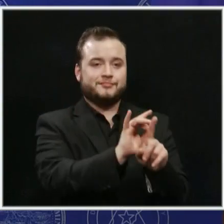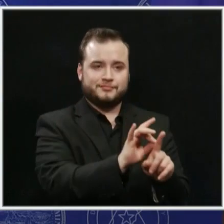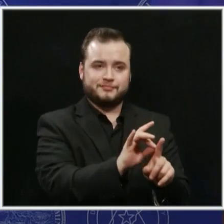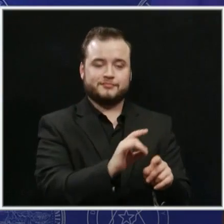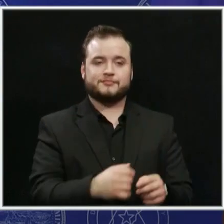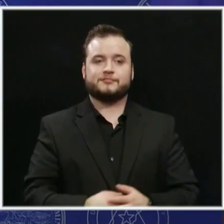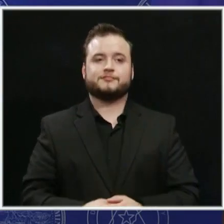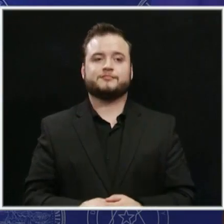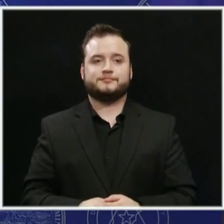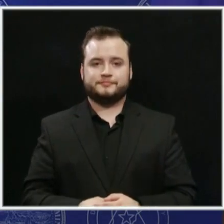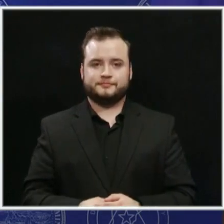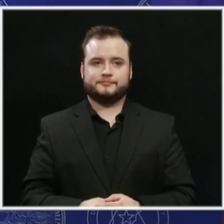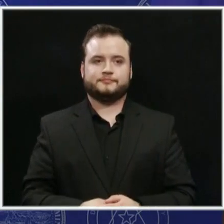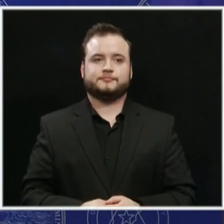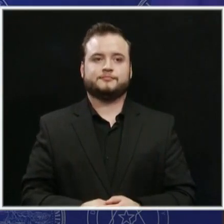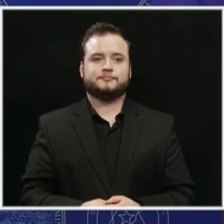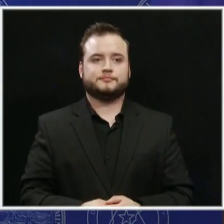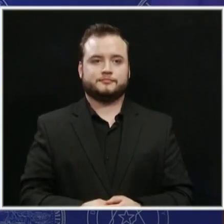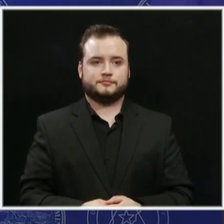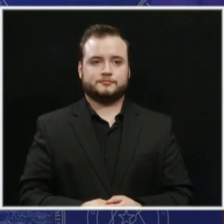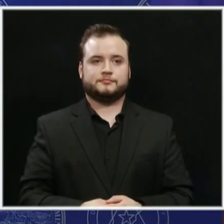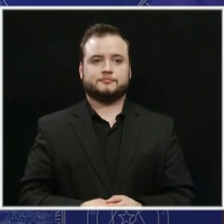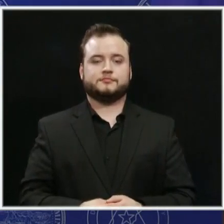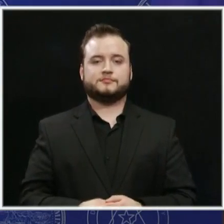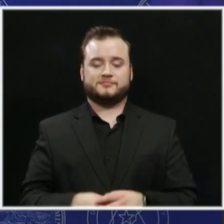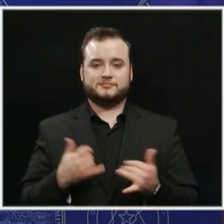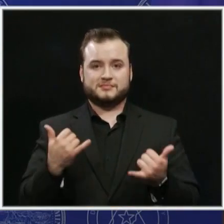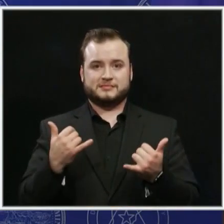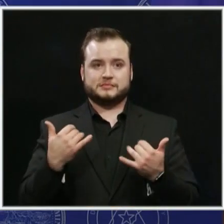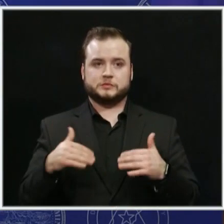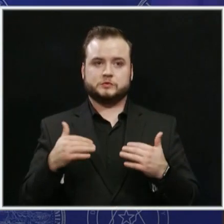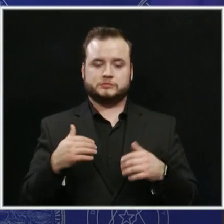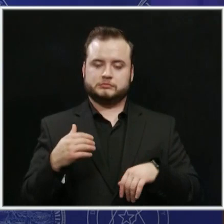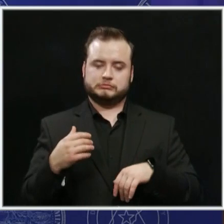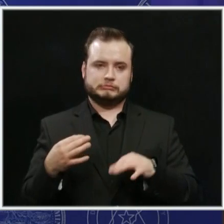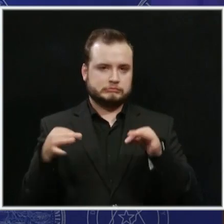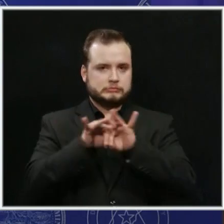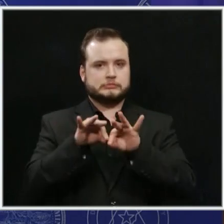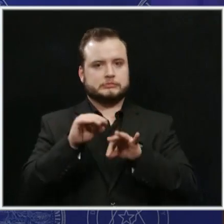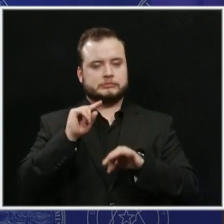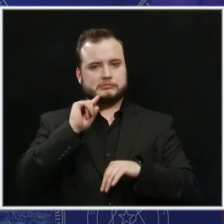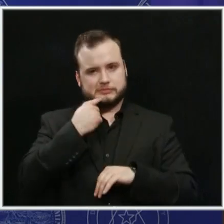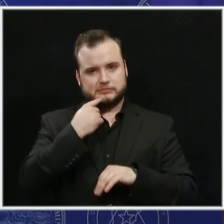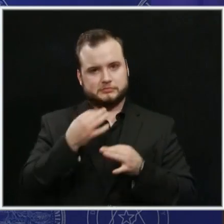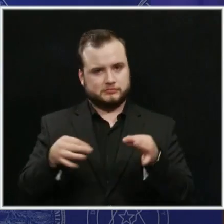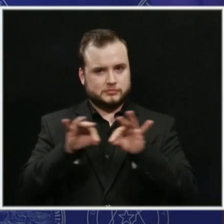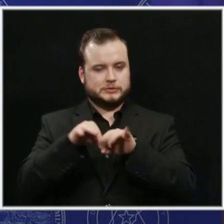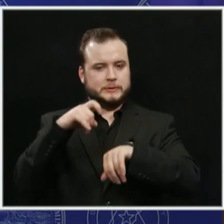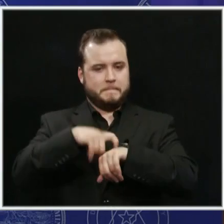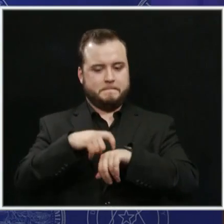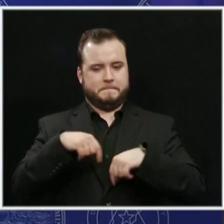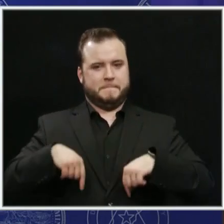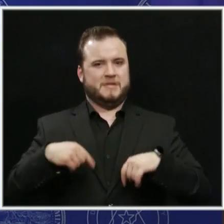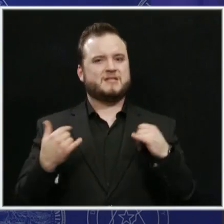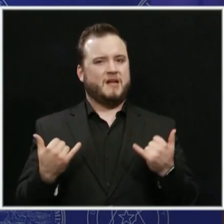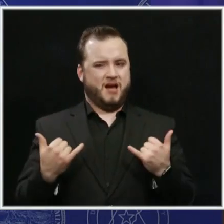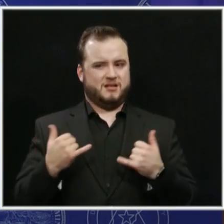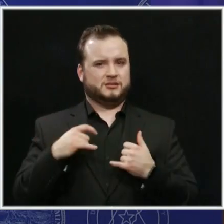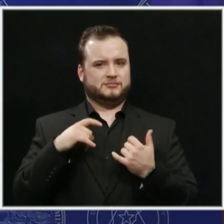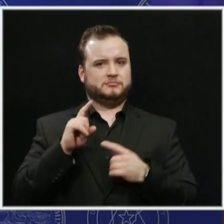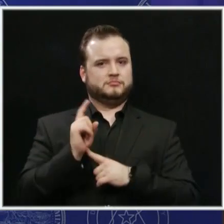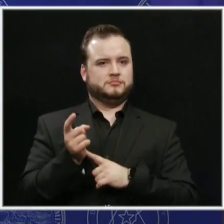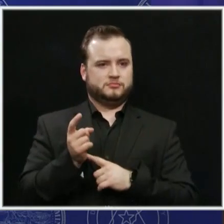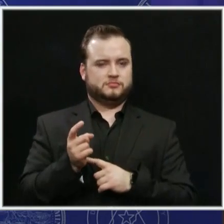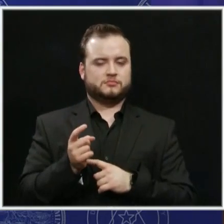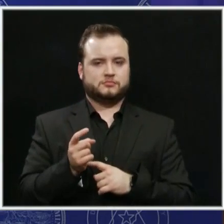hitting a really critical time, Tom. And this is something that I'm keep dwelling on. We've done so well, and it